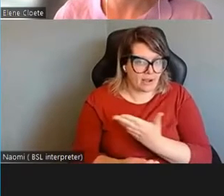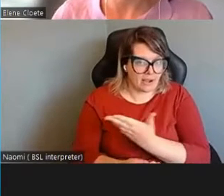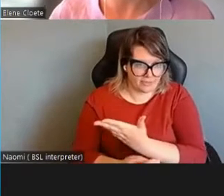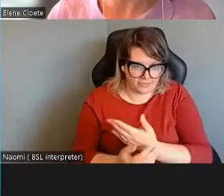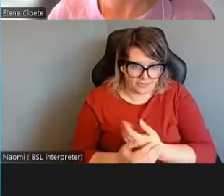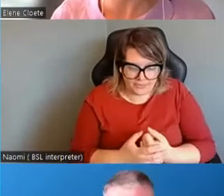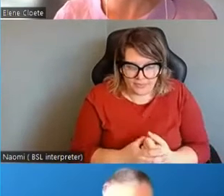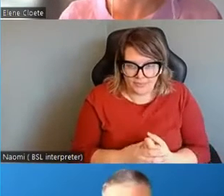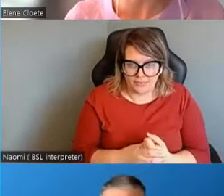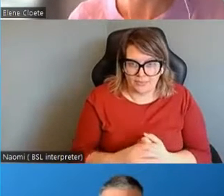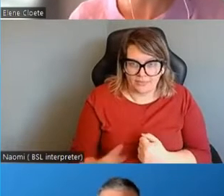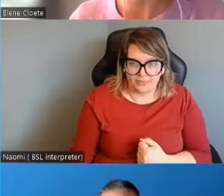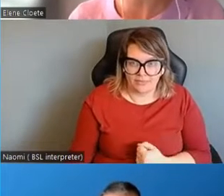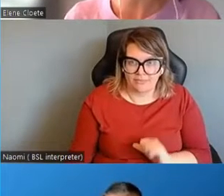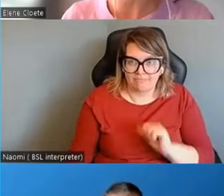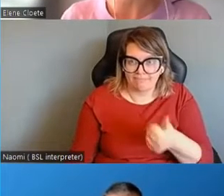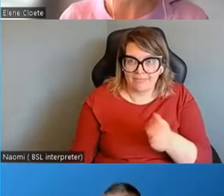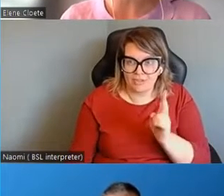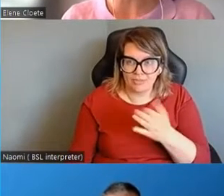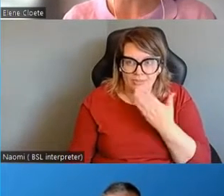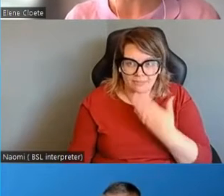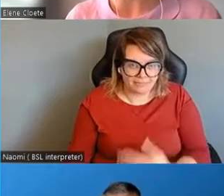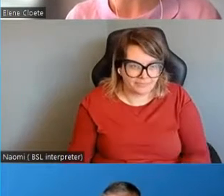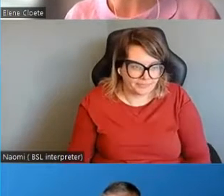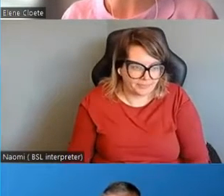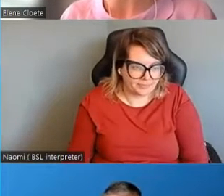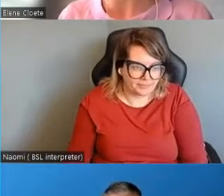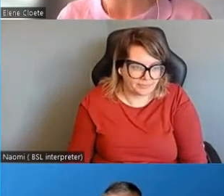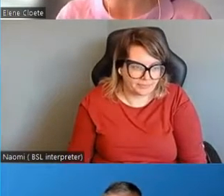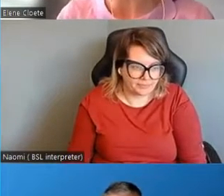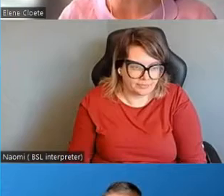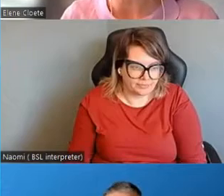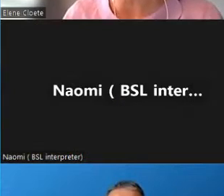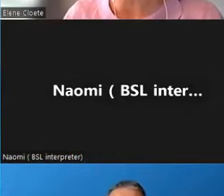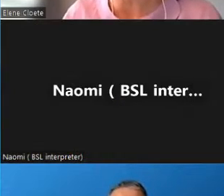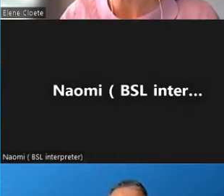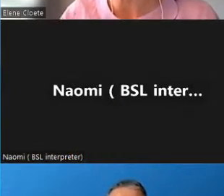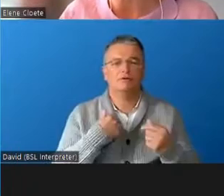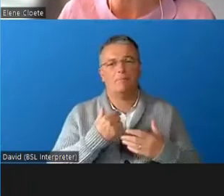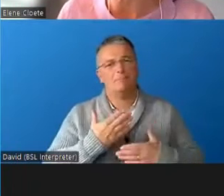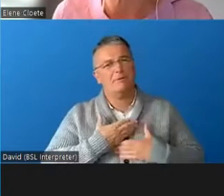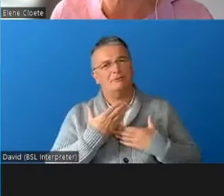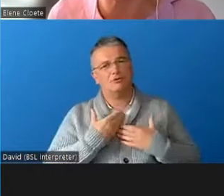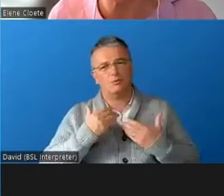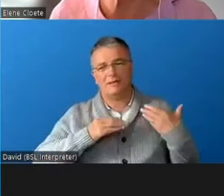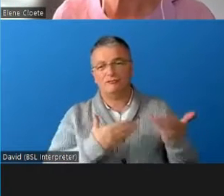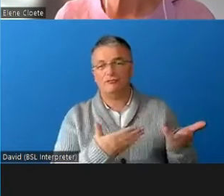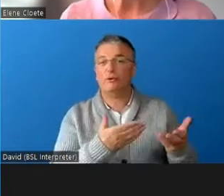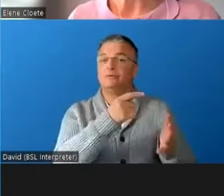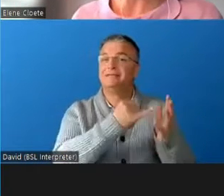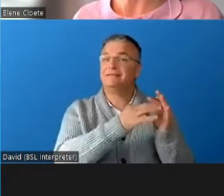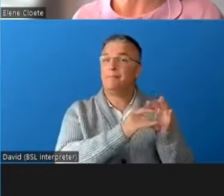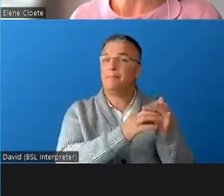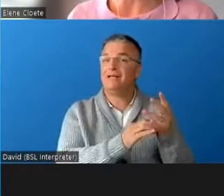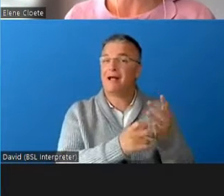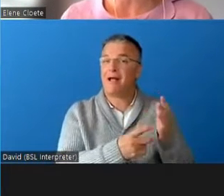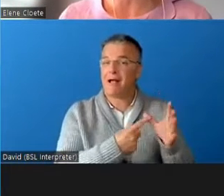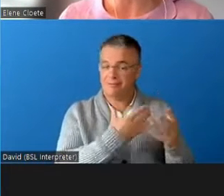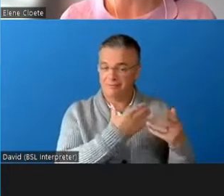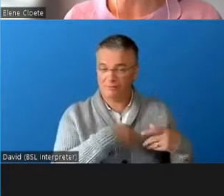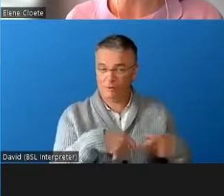Elene. Thank you. That's right, Nancy. It's with so much pleasure that I introduce you to the community of Santa Monica.